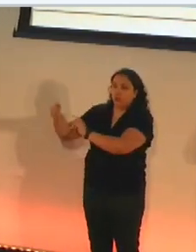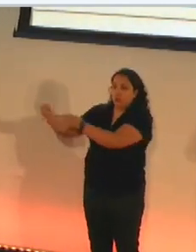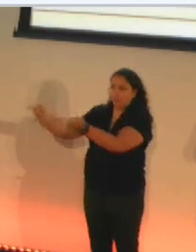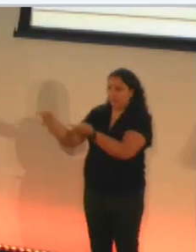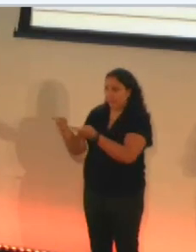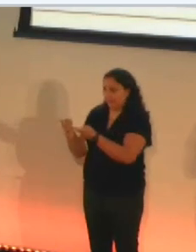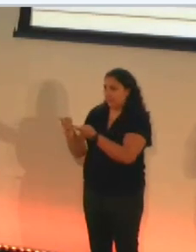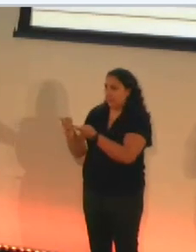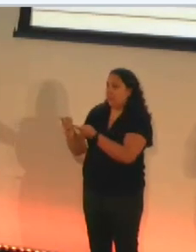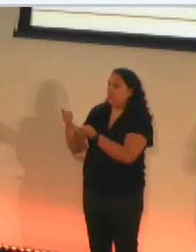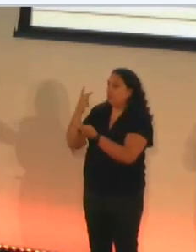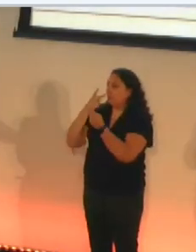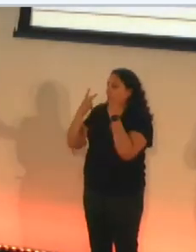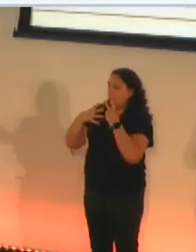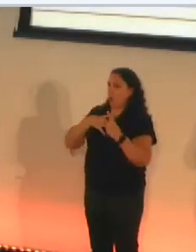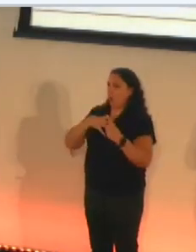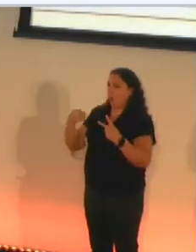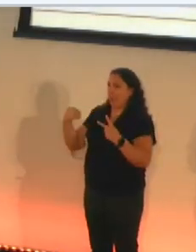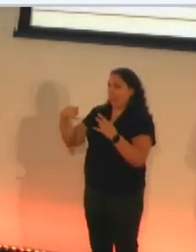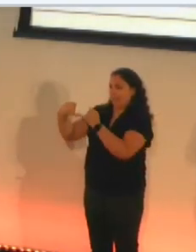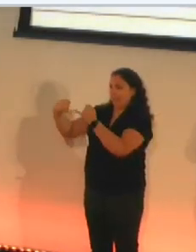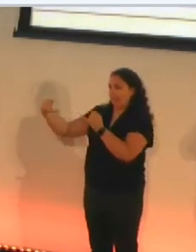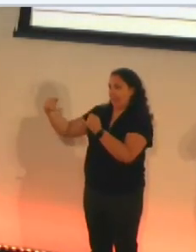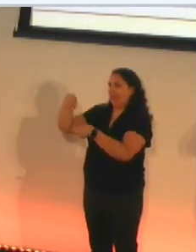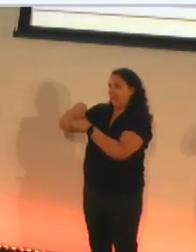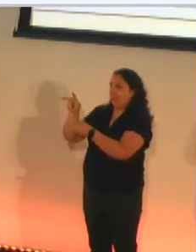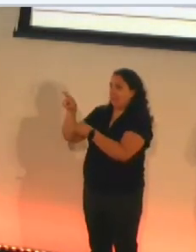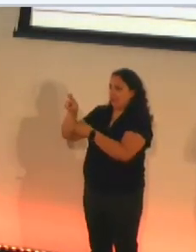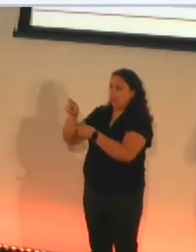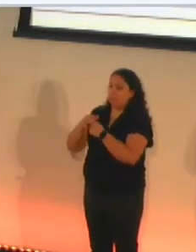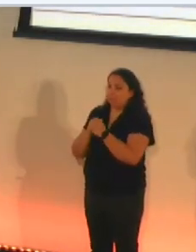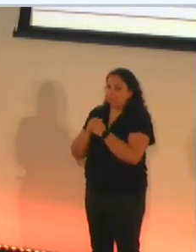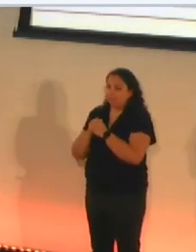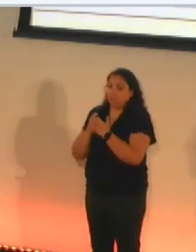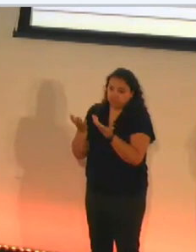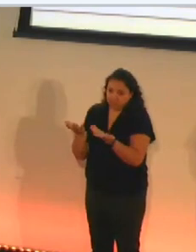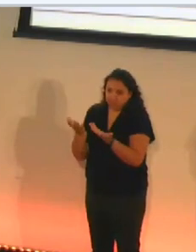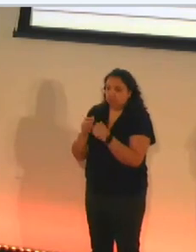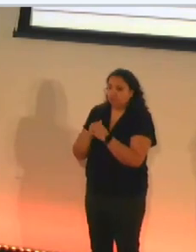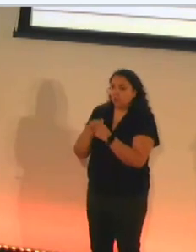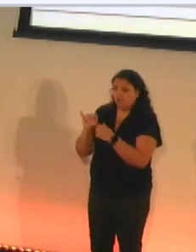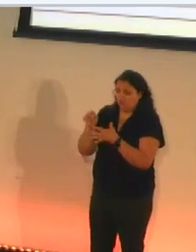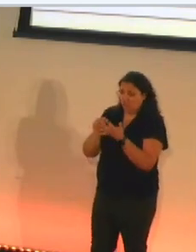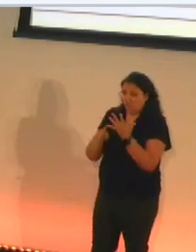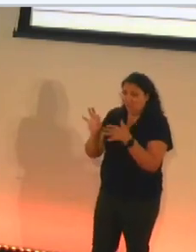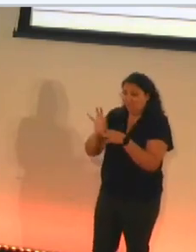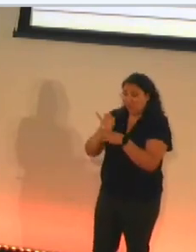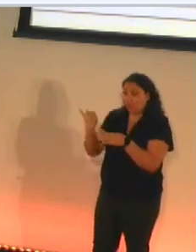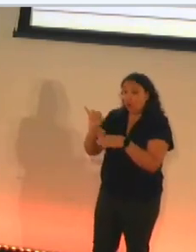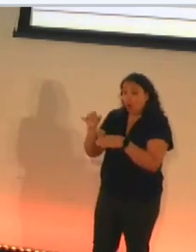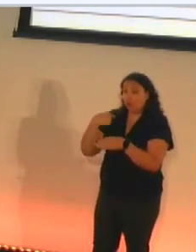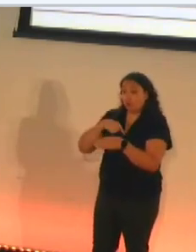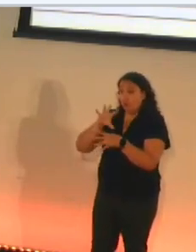end of a white reticle line in virtual reality. Besides these basic functions, we incorporated our own